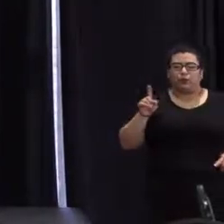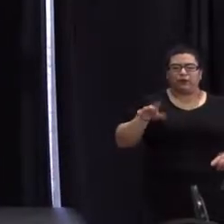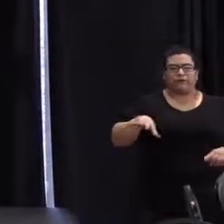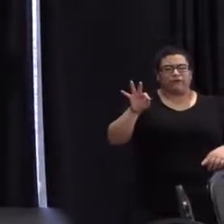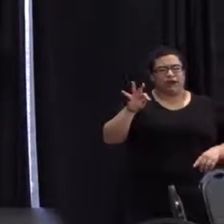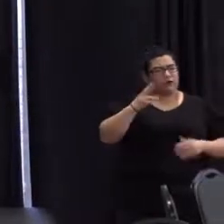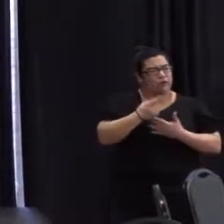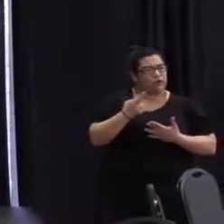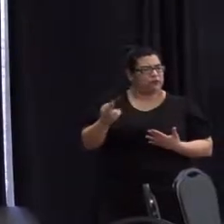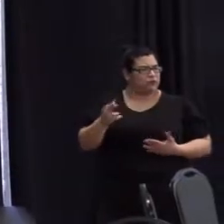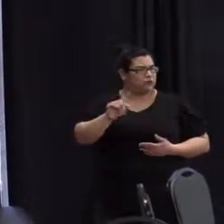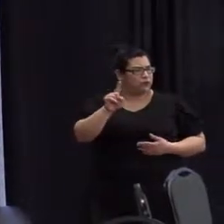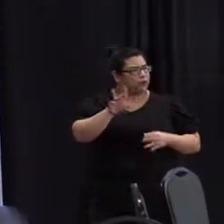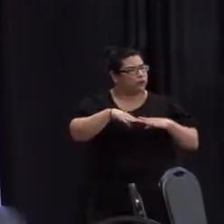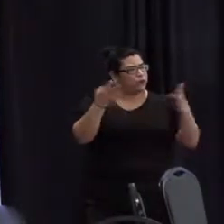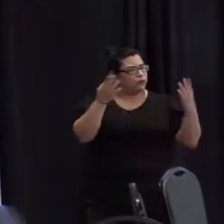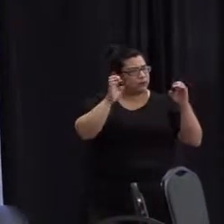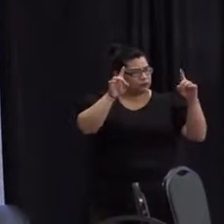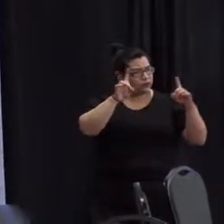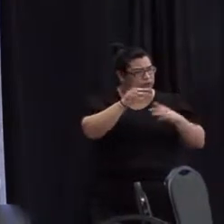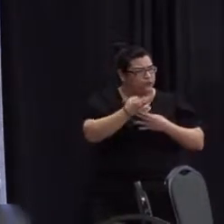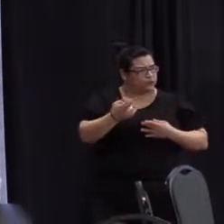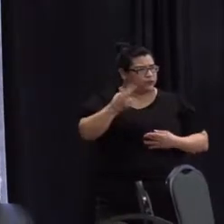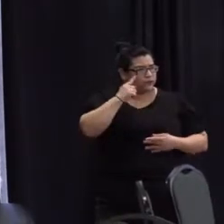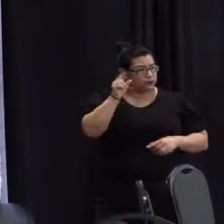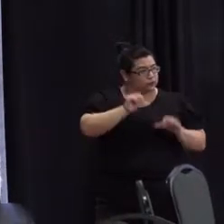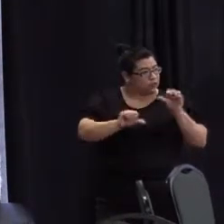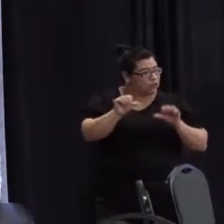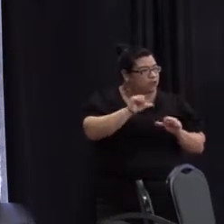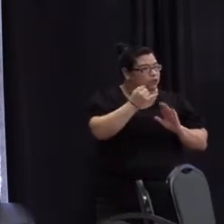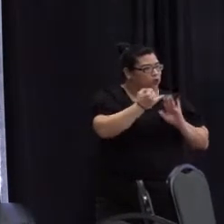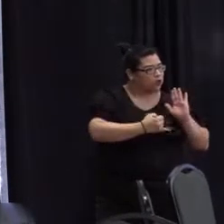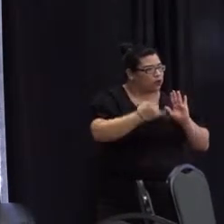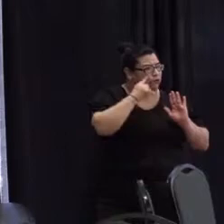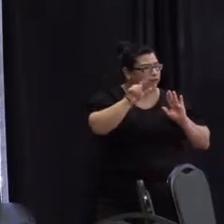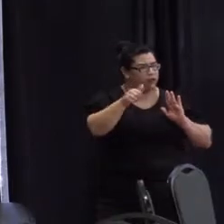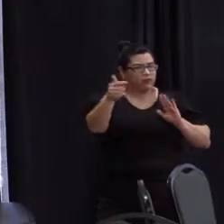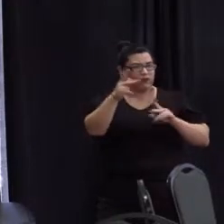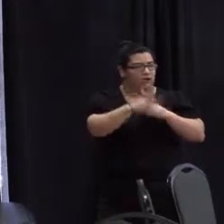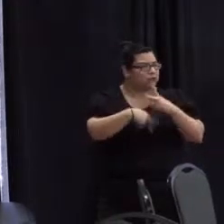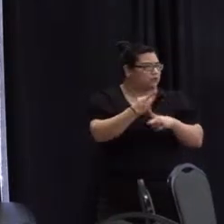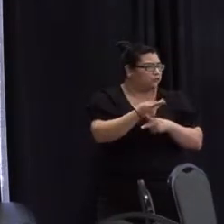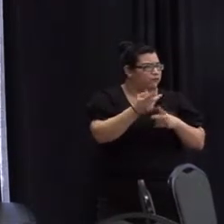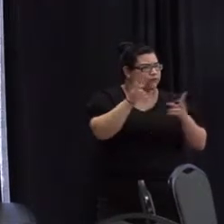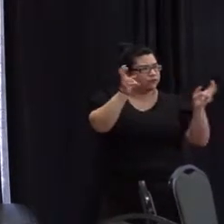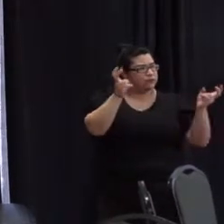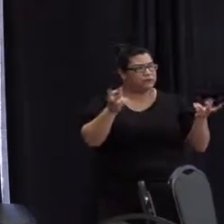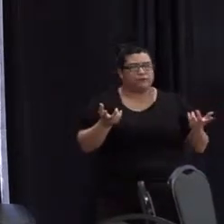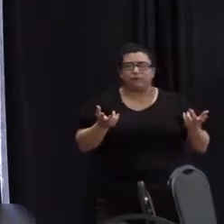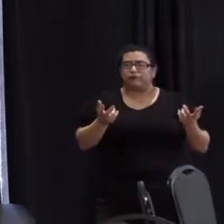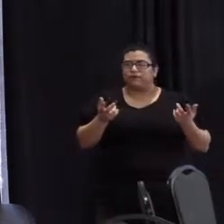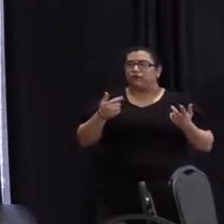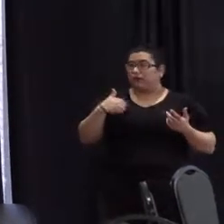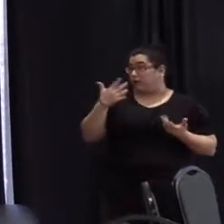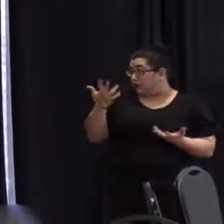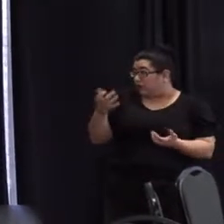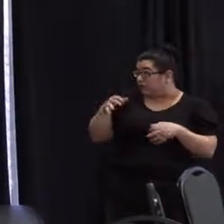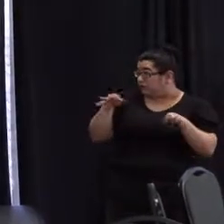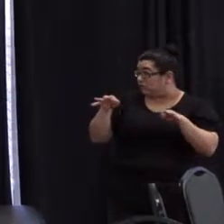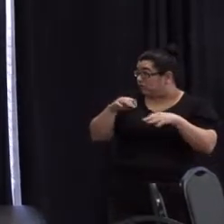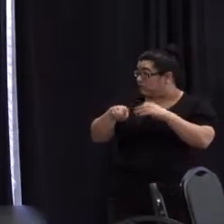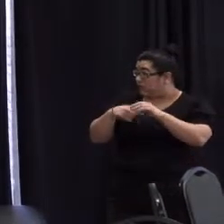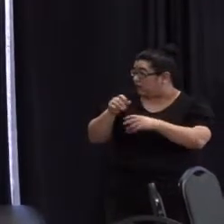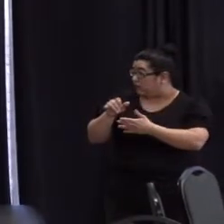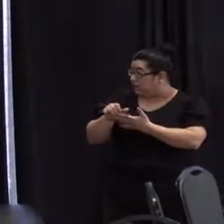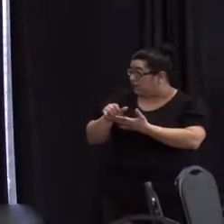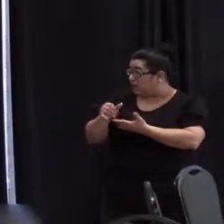open educational resources, either for science, arts, or any other. So I don't know if you want to talk about